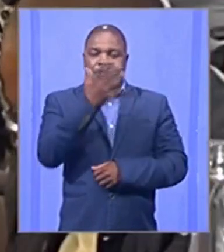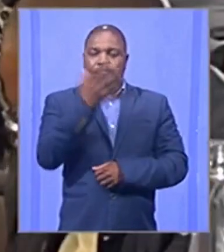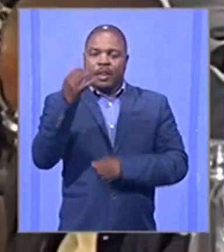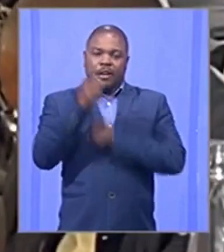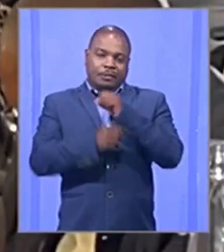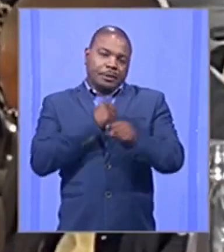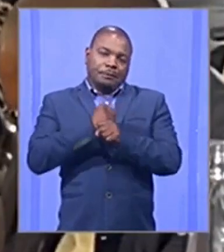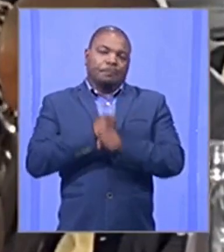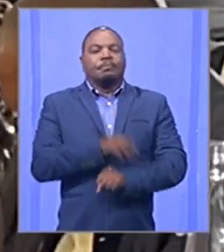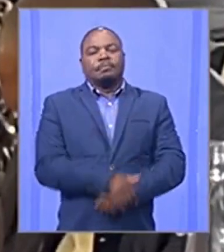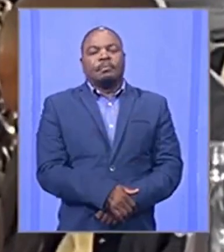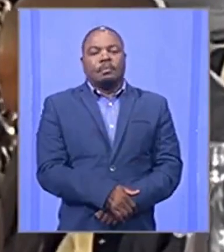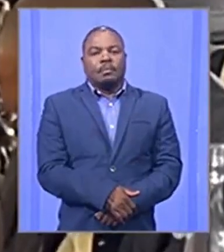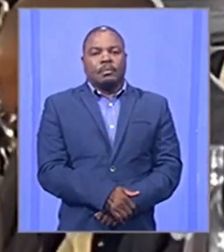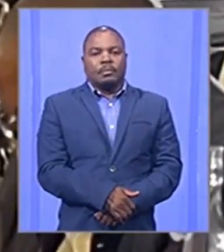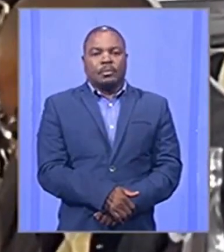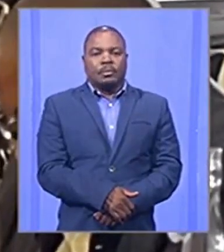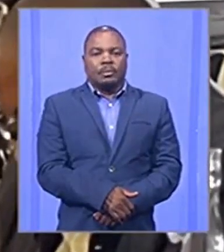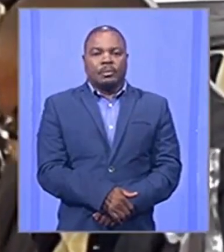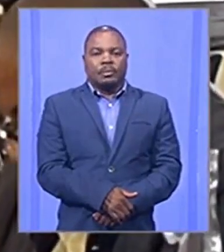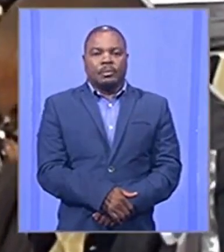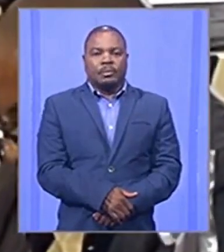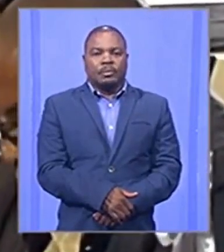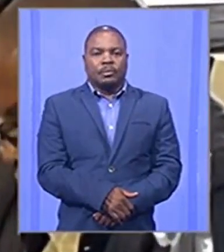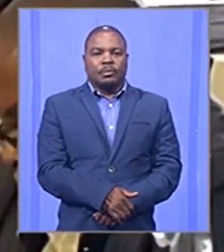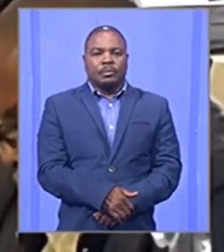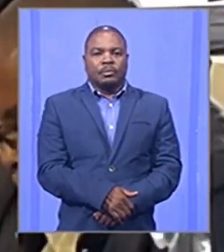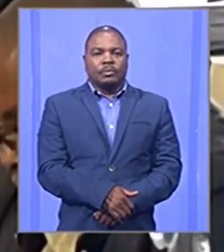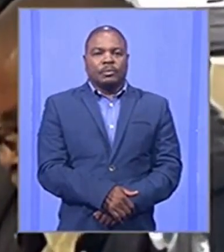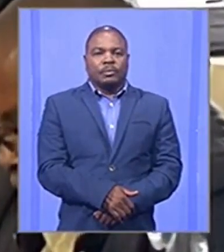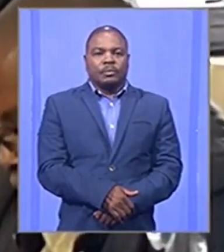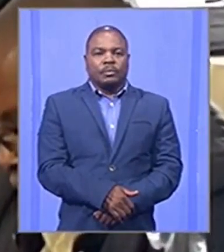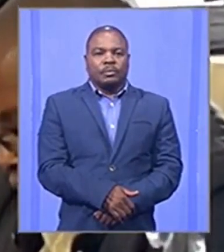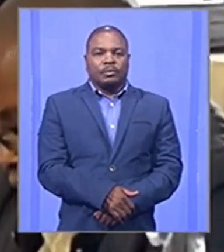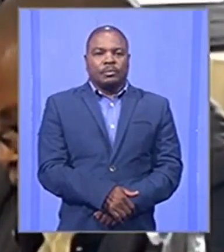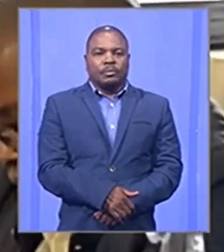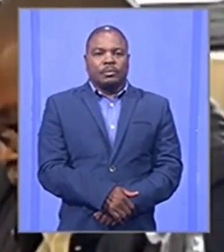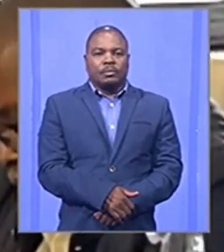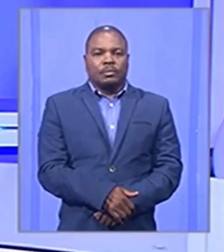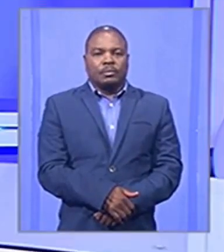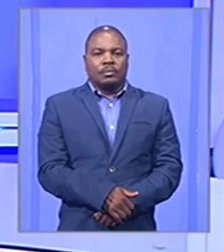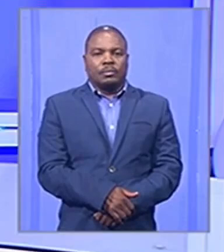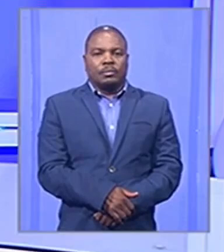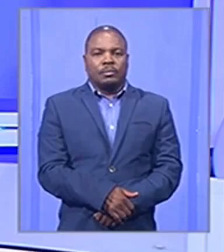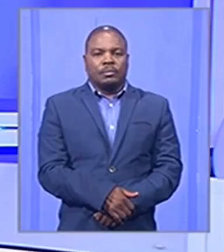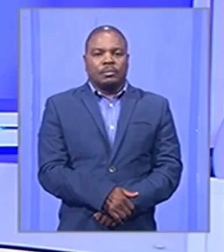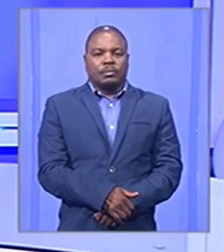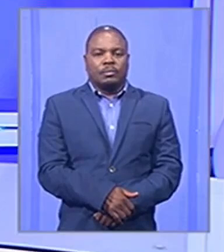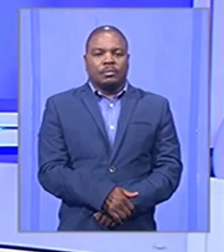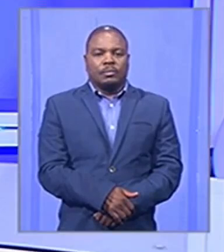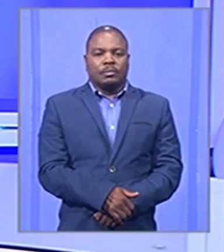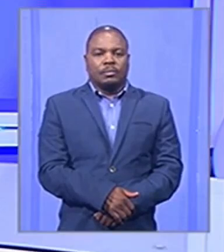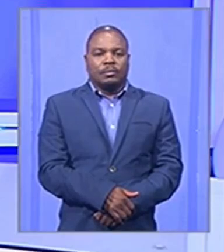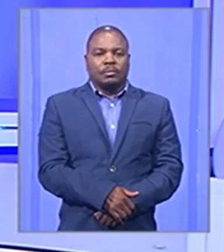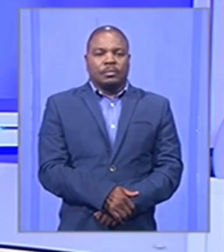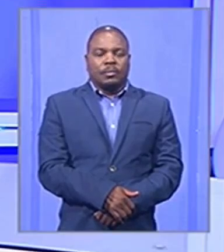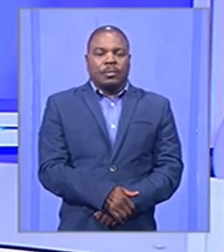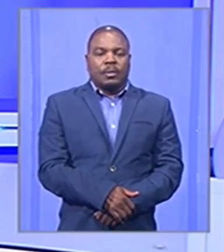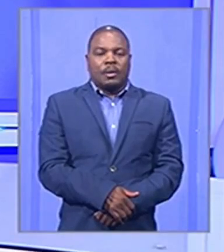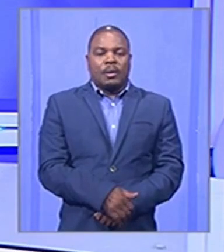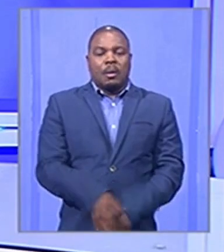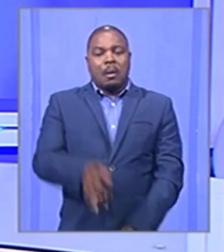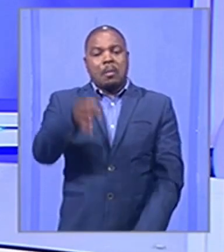ke ntlantla kgatlhane wa dikgang tsa SABC mo Johannesburg. Makoko